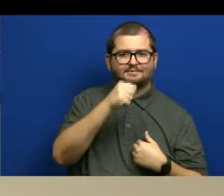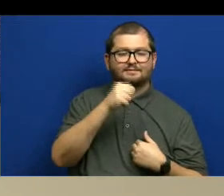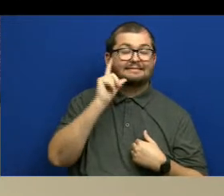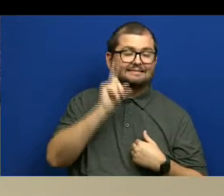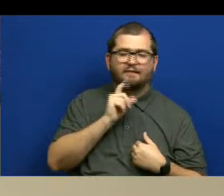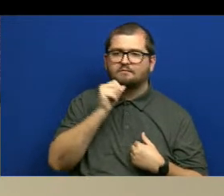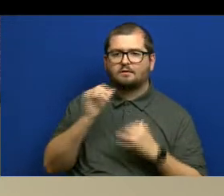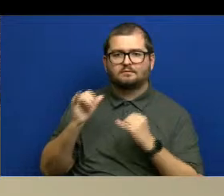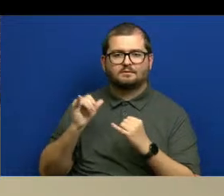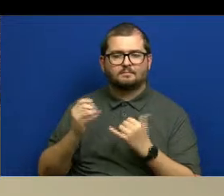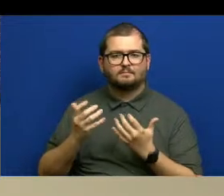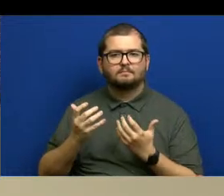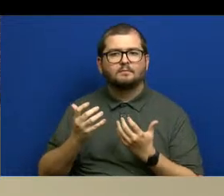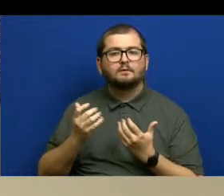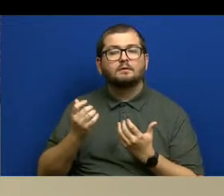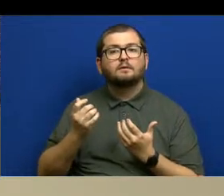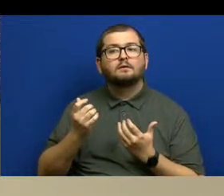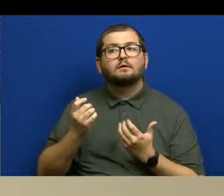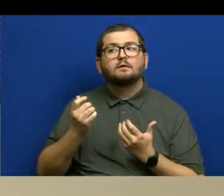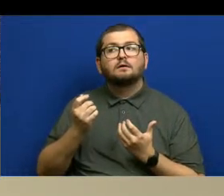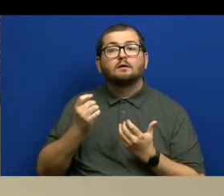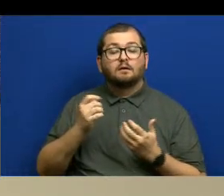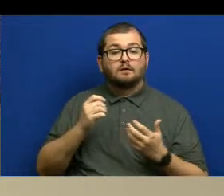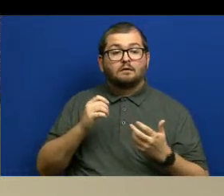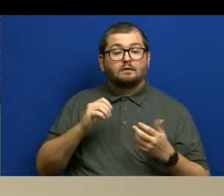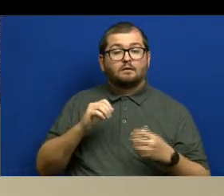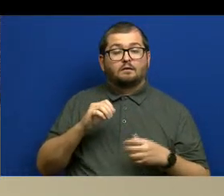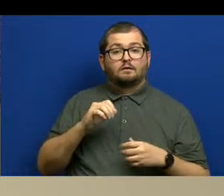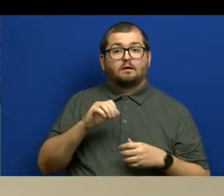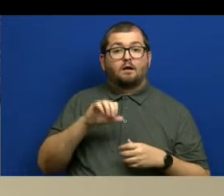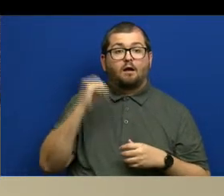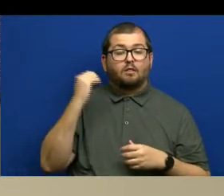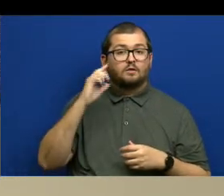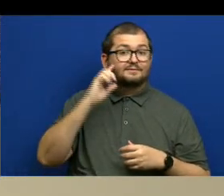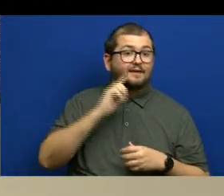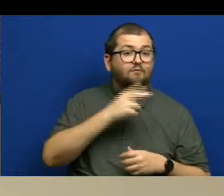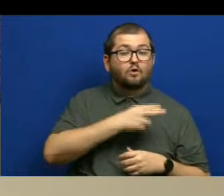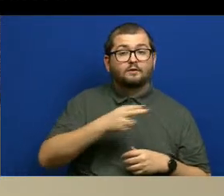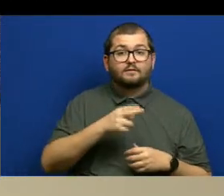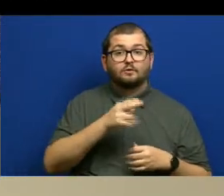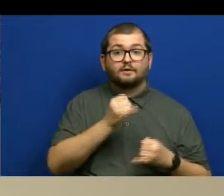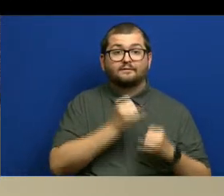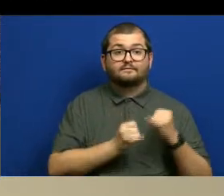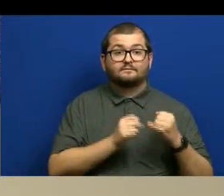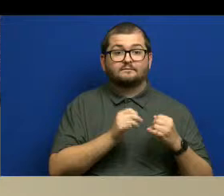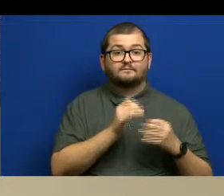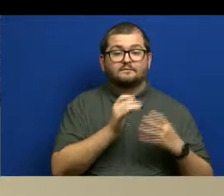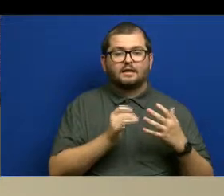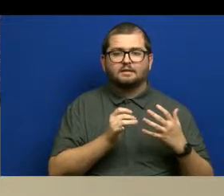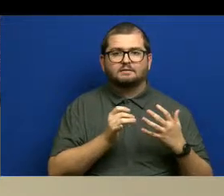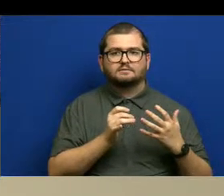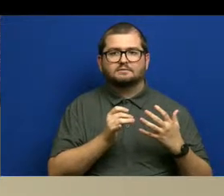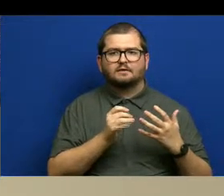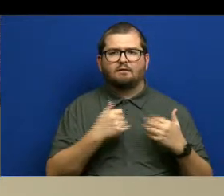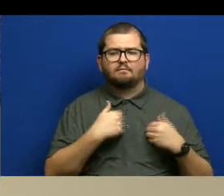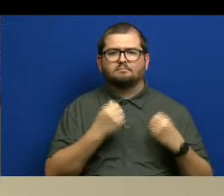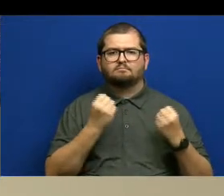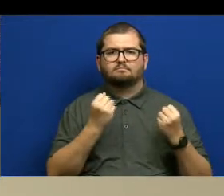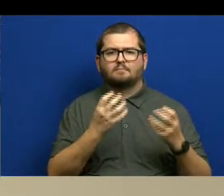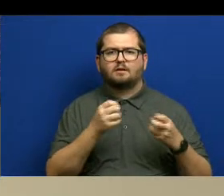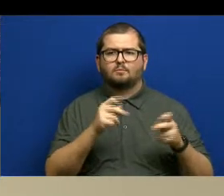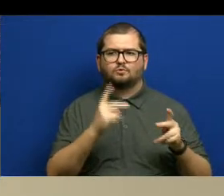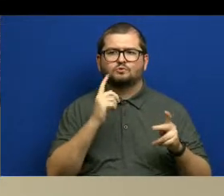deaf or hard of hearing finalists were obstacle to have opportunity to apply for the